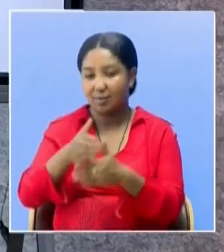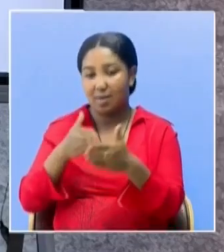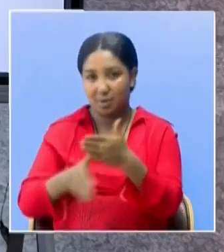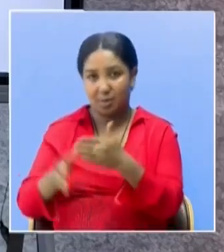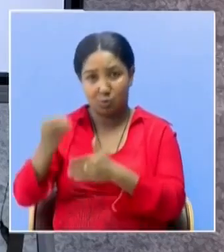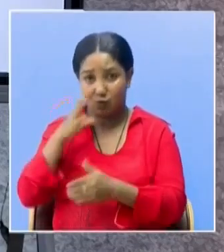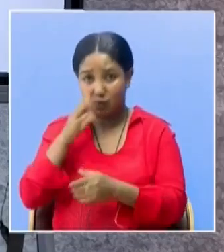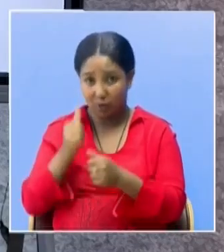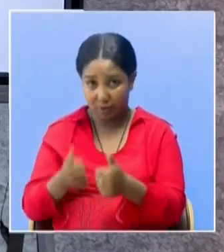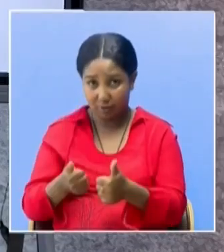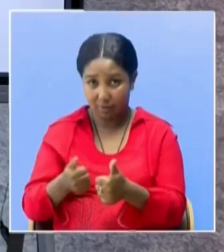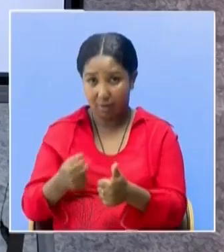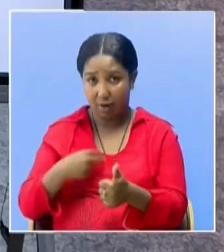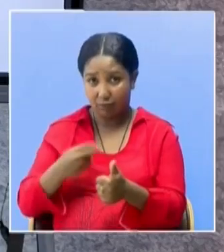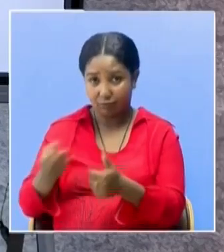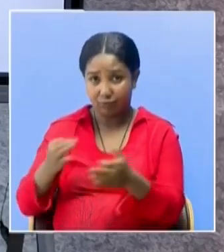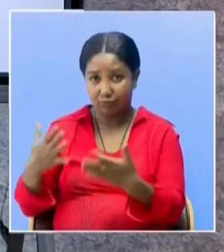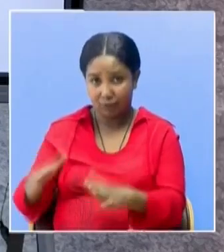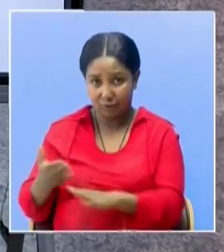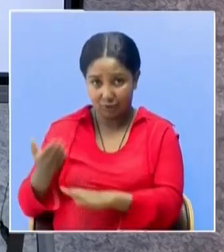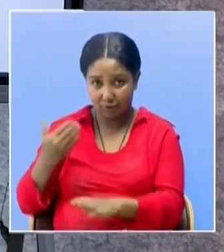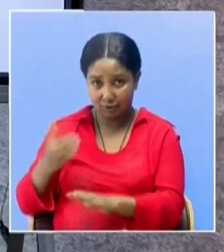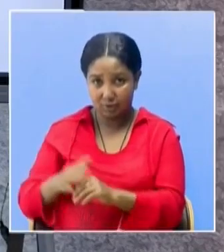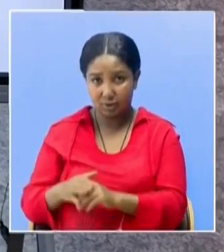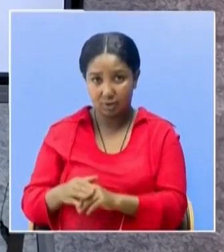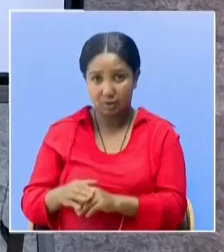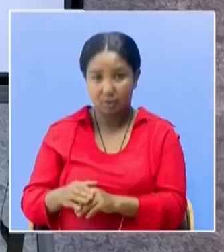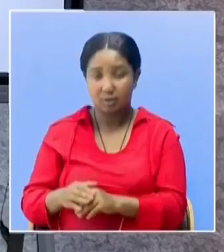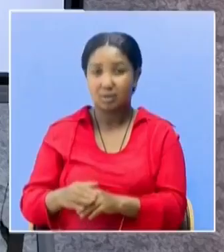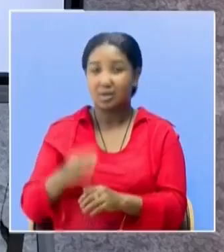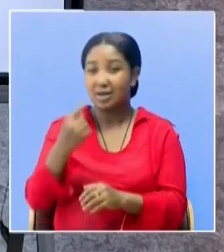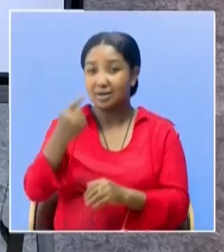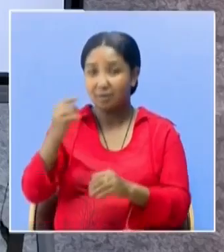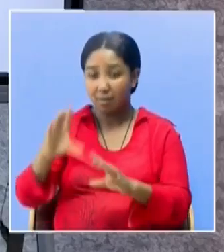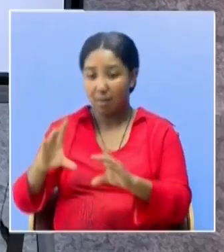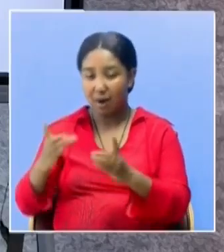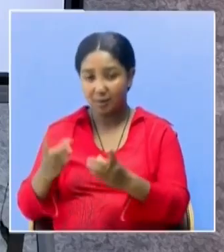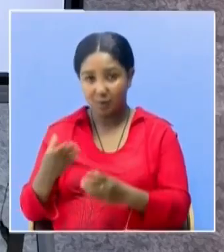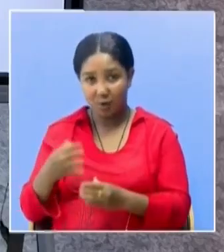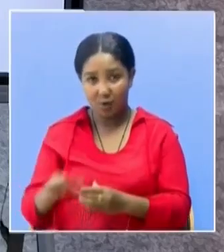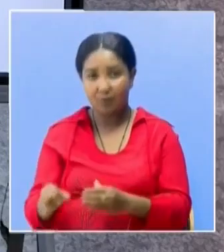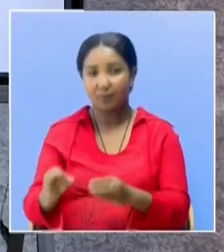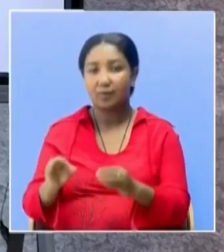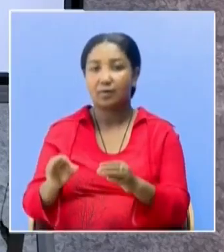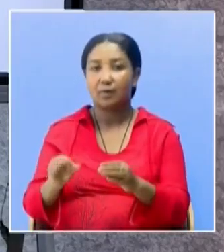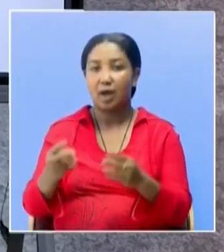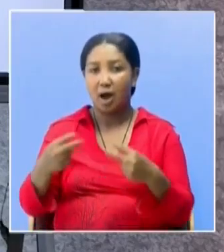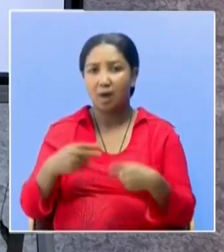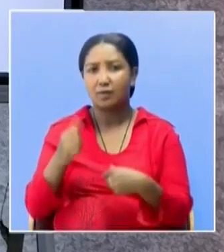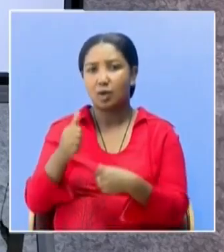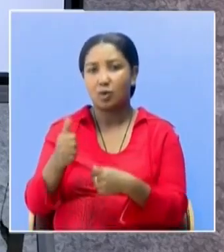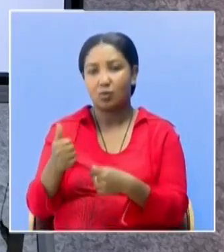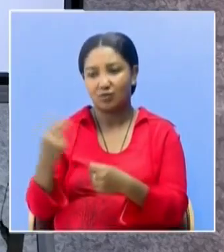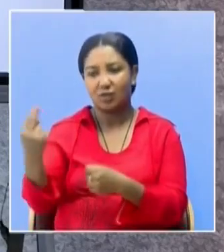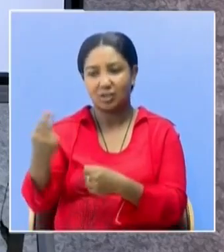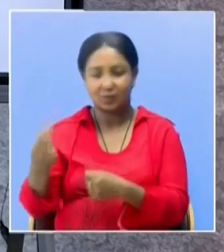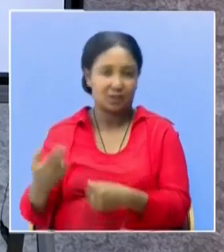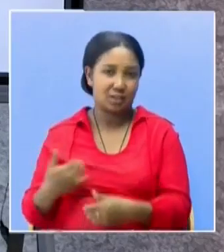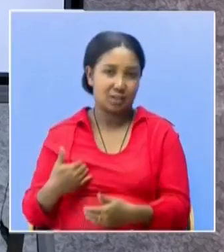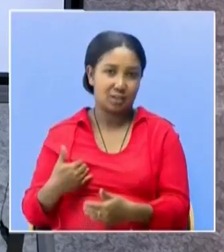steps that I have stated earlier. So each part of the parts to have their own function.